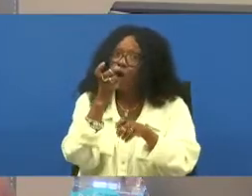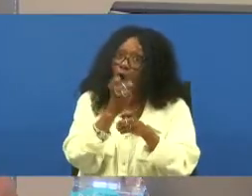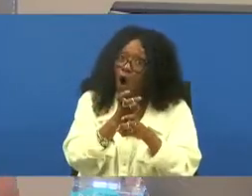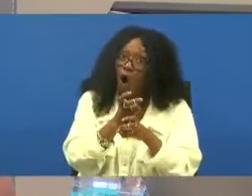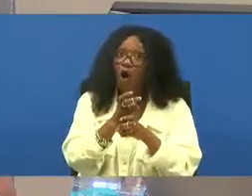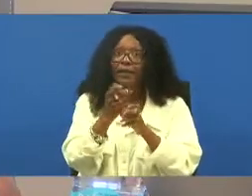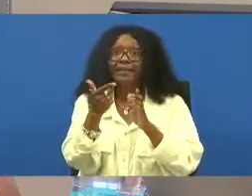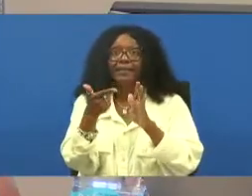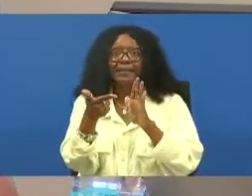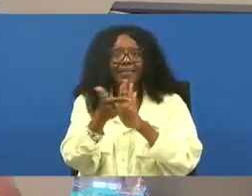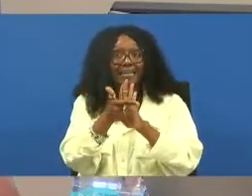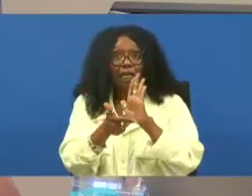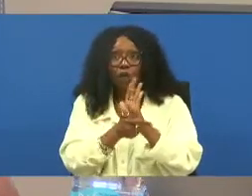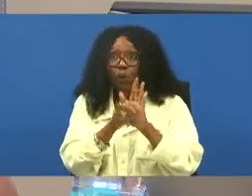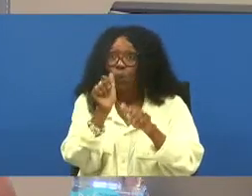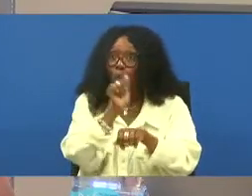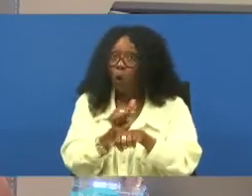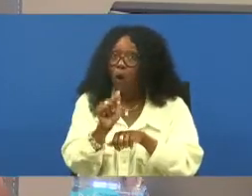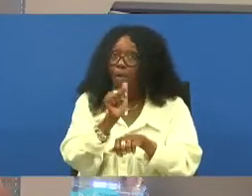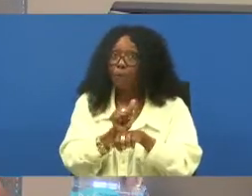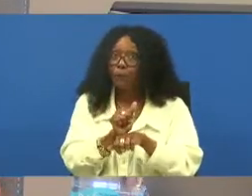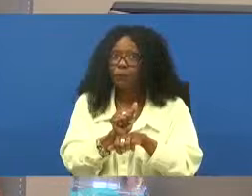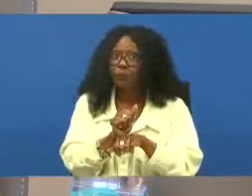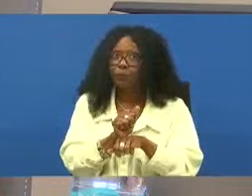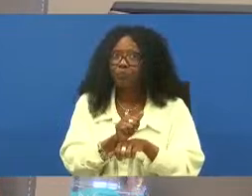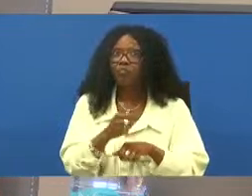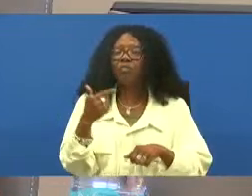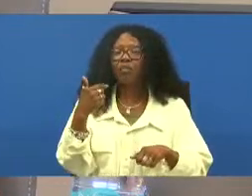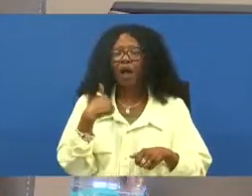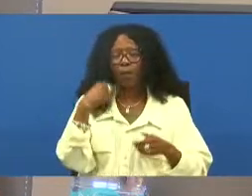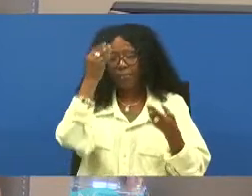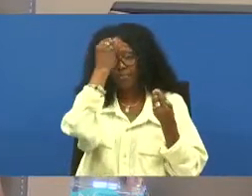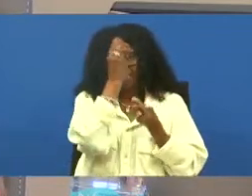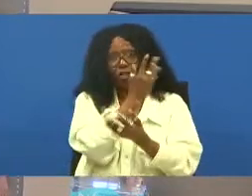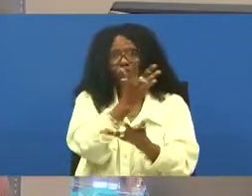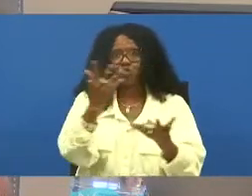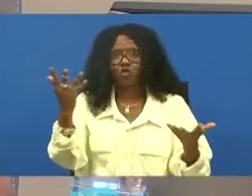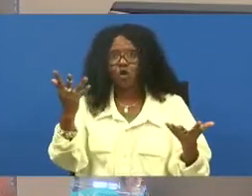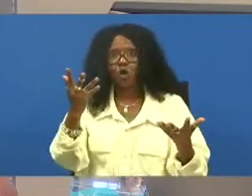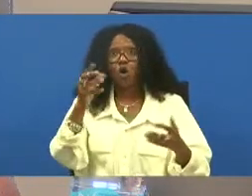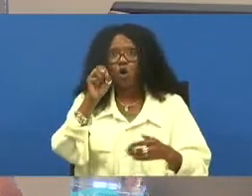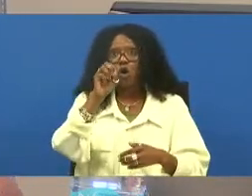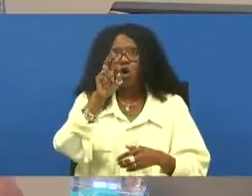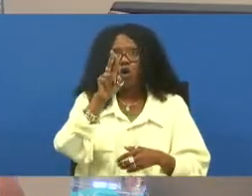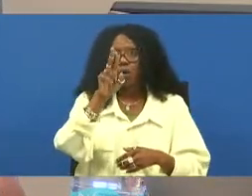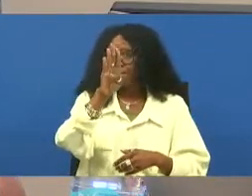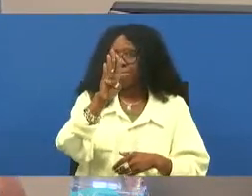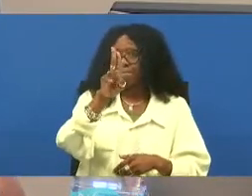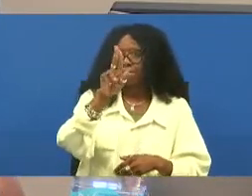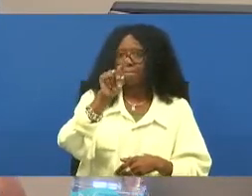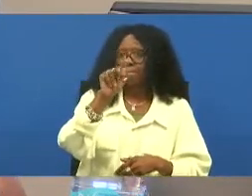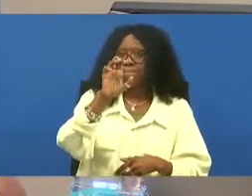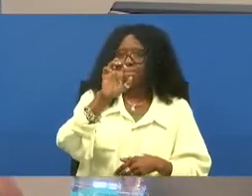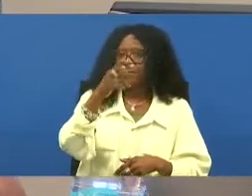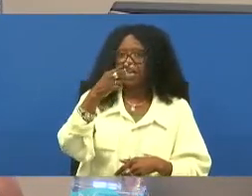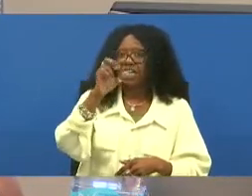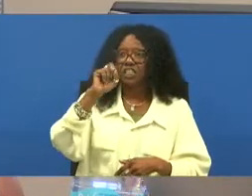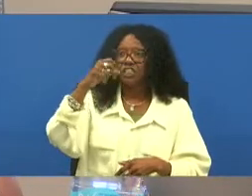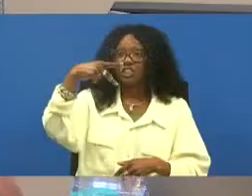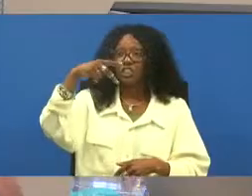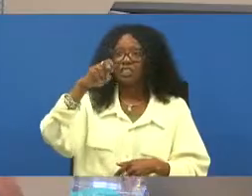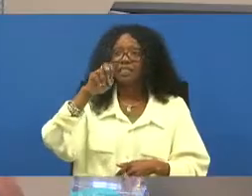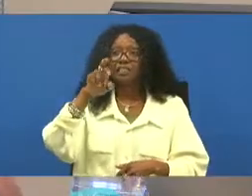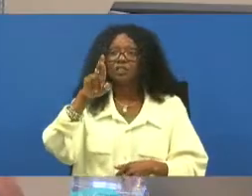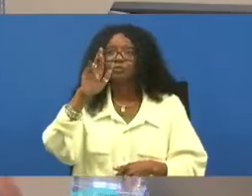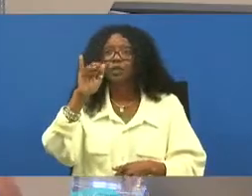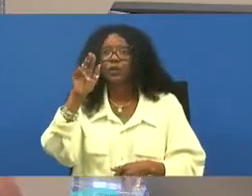I'd also note that our subject matter consultant, Butch Spiriton worked with the